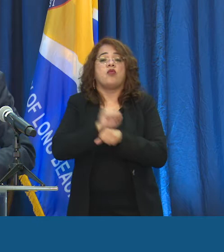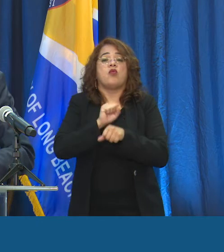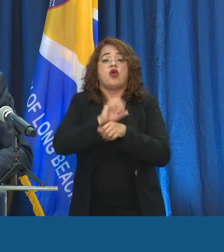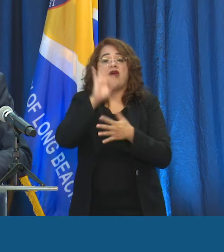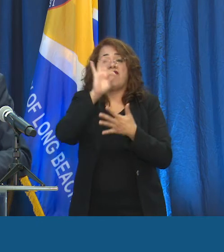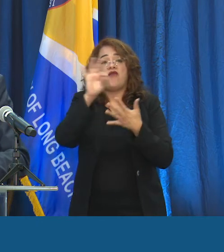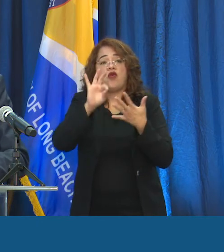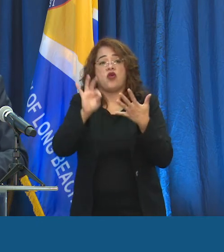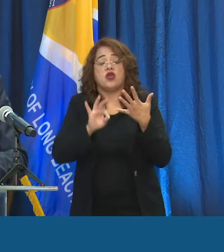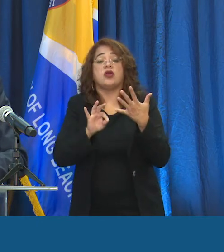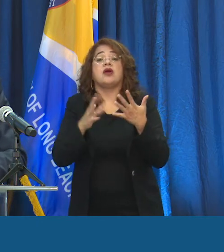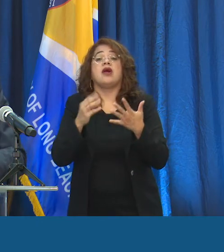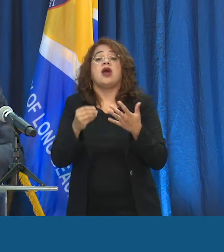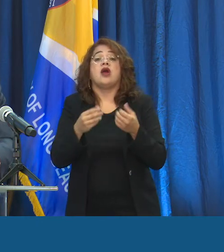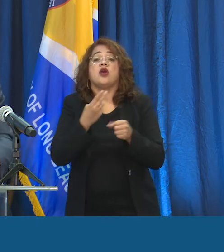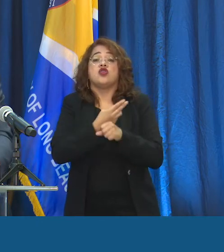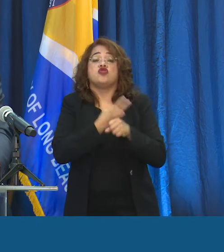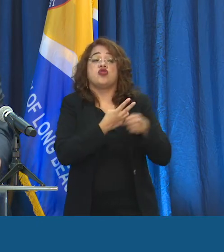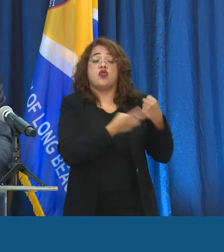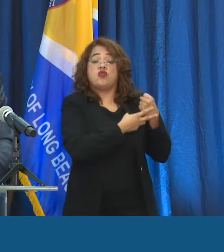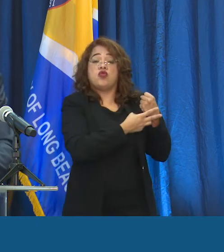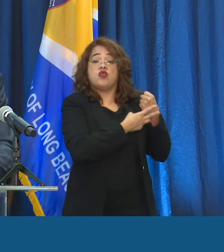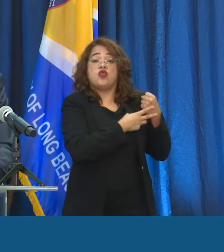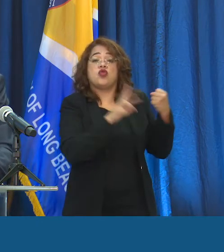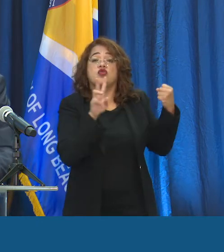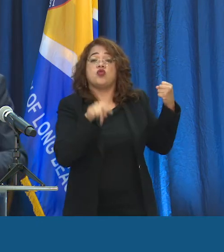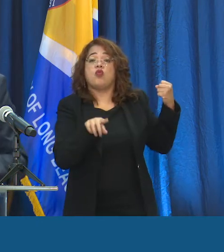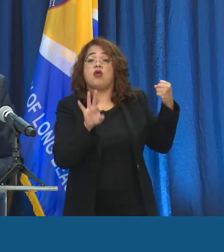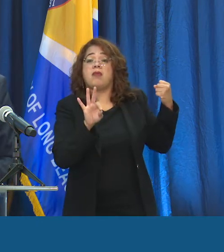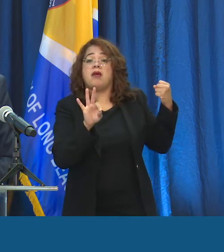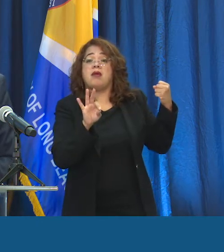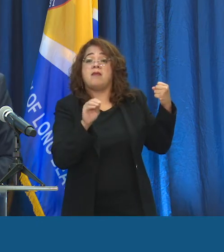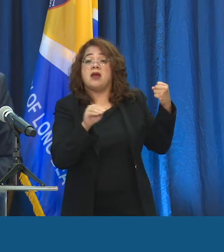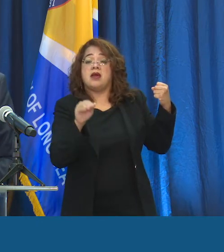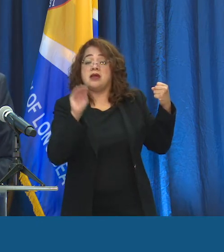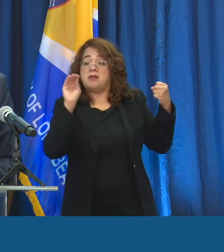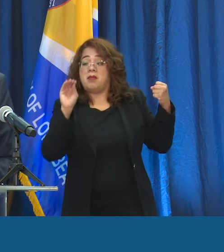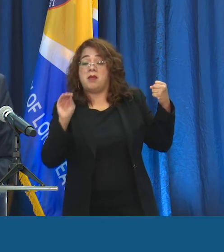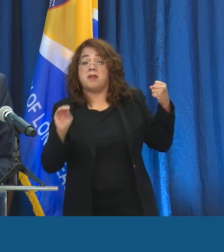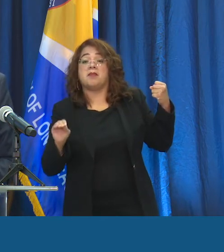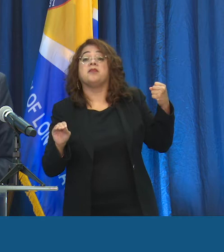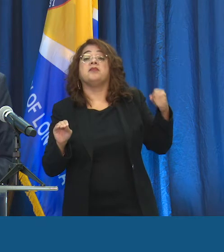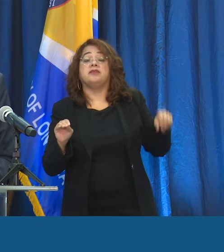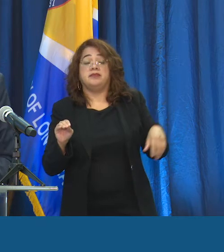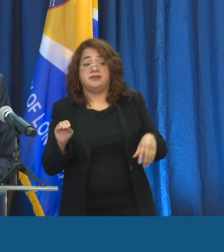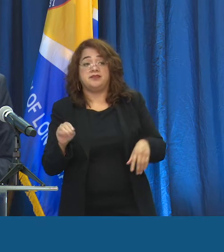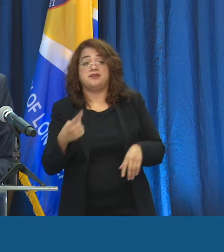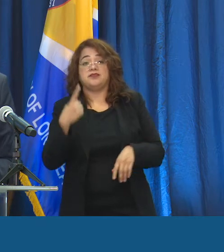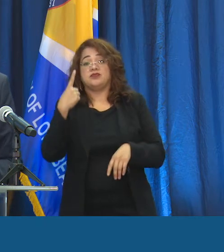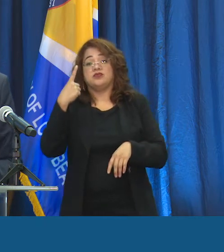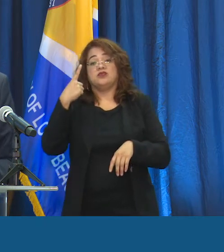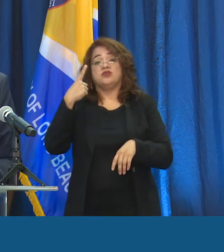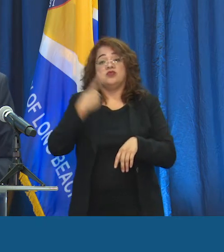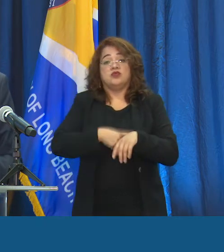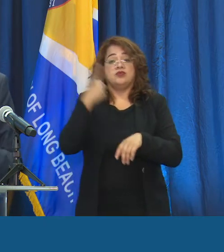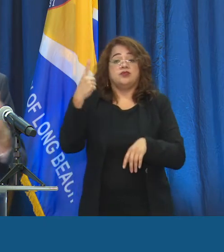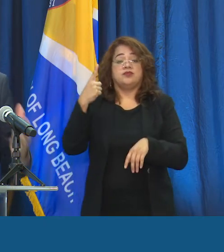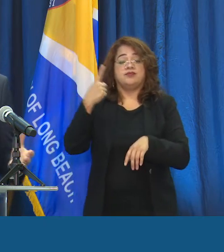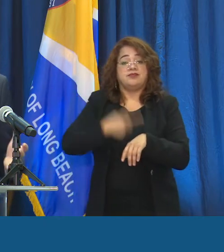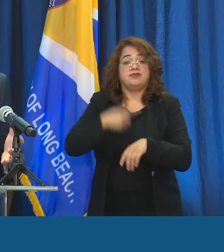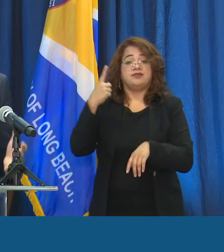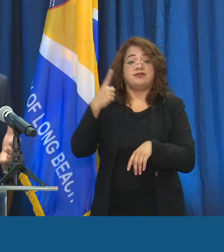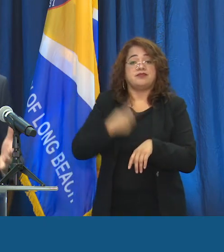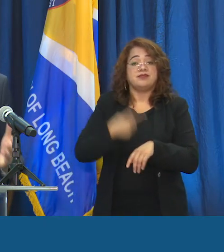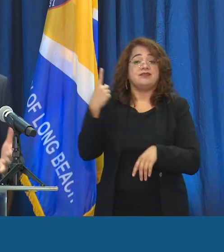solutions, and using reserves in the operating budget for $2.9 million. We are also using one-times in the budget, and normally we